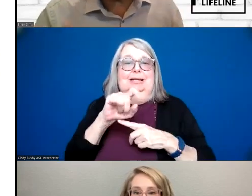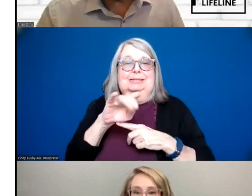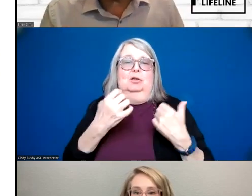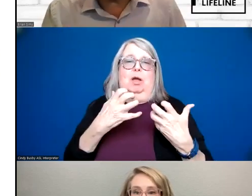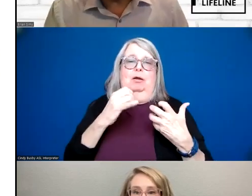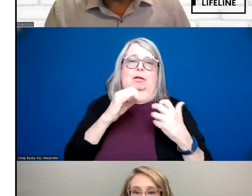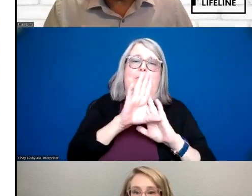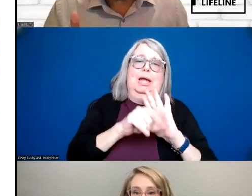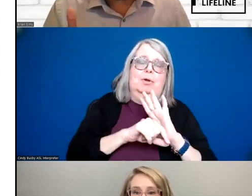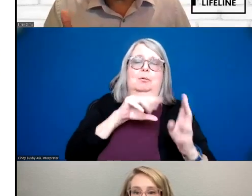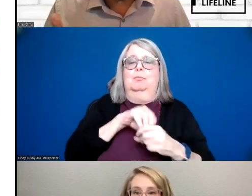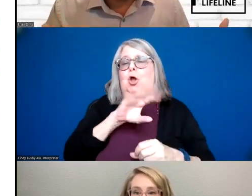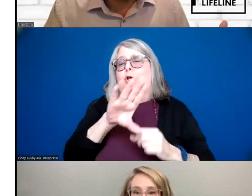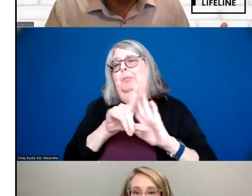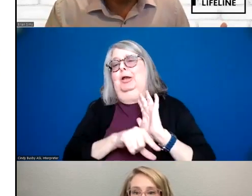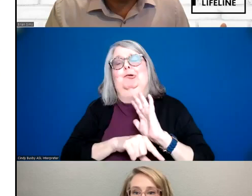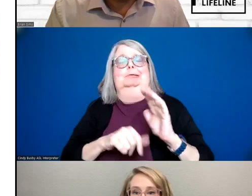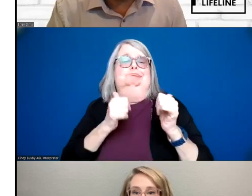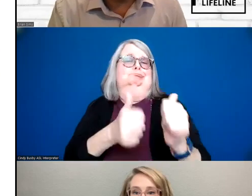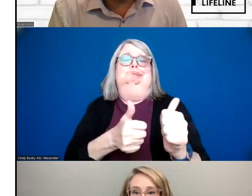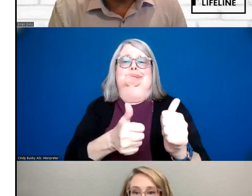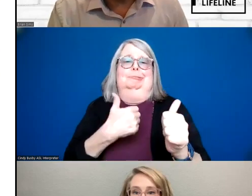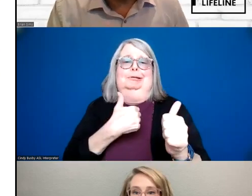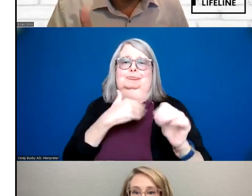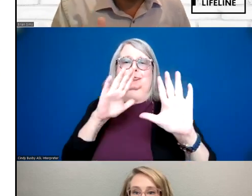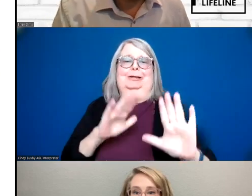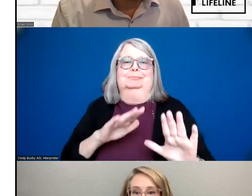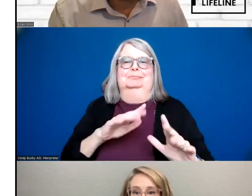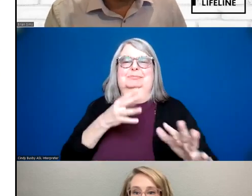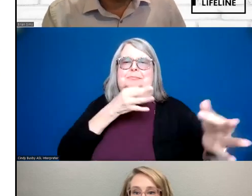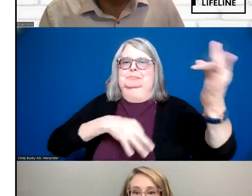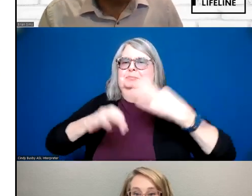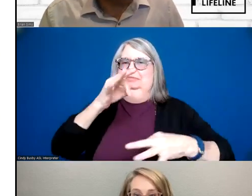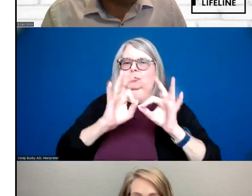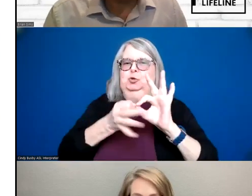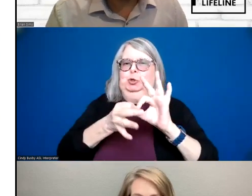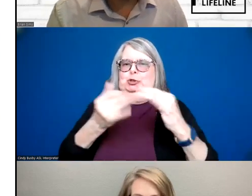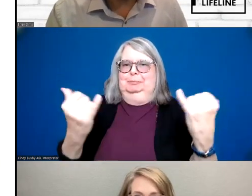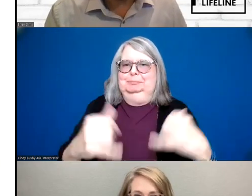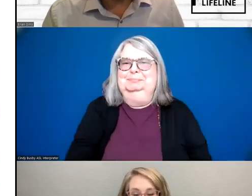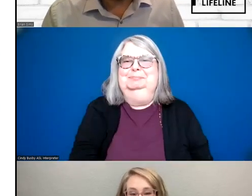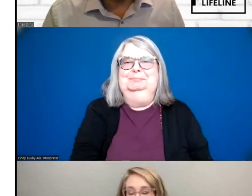part of your background, that is great to have there. Next slide, please.